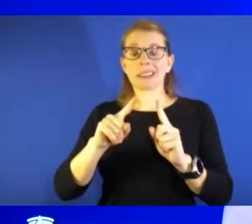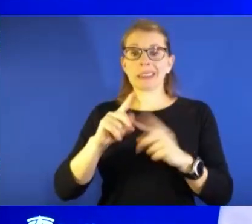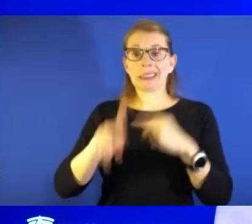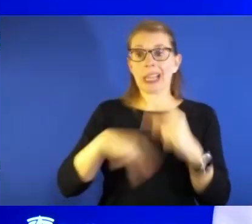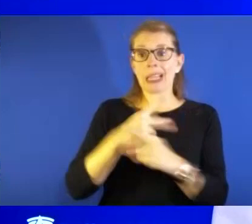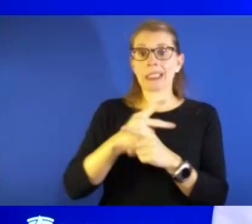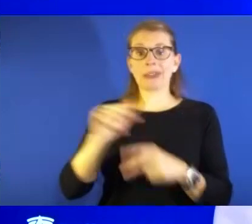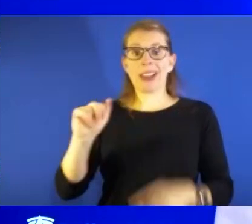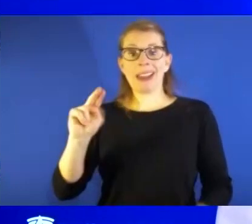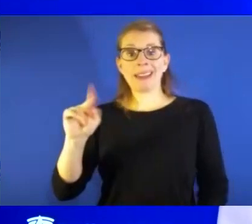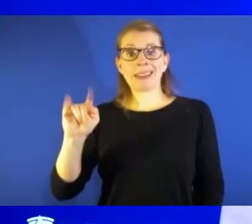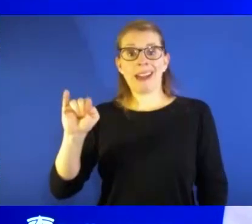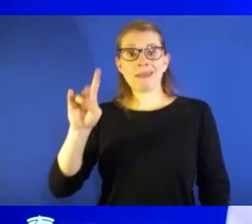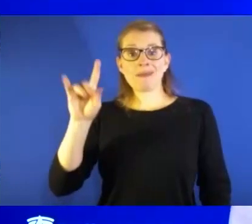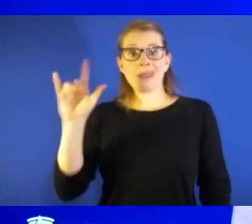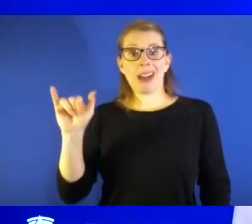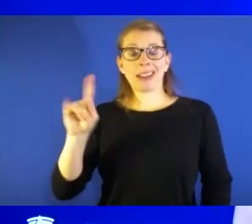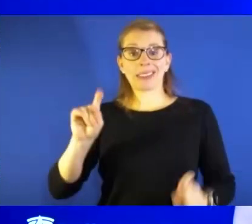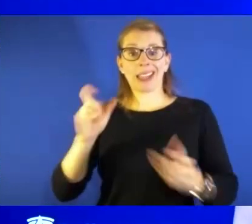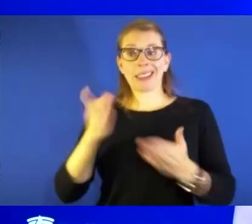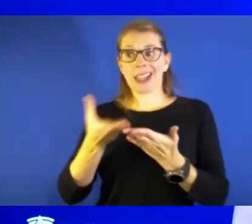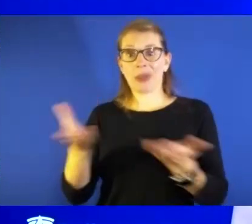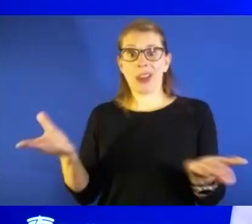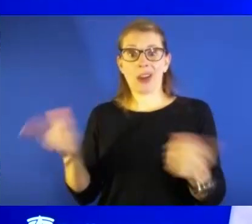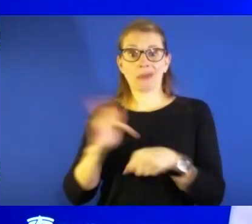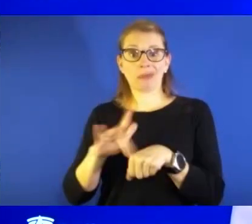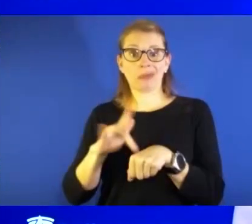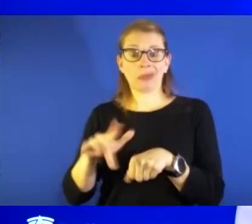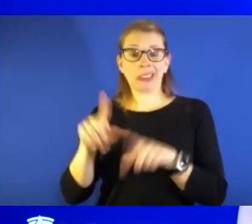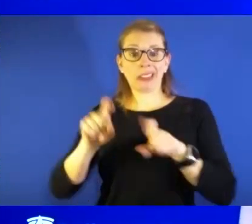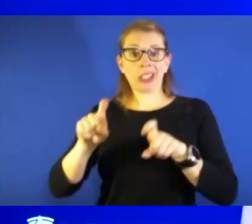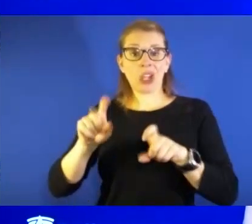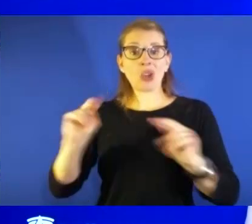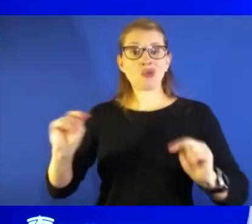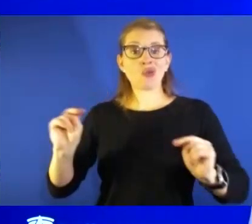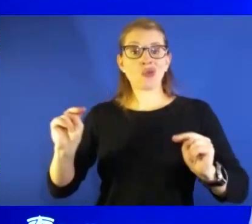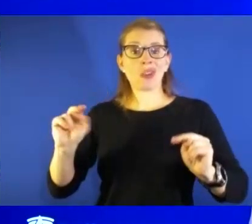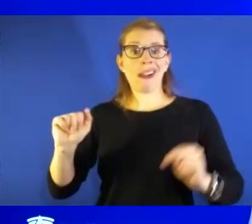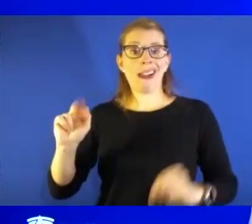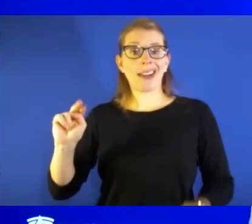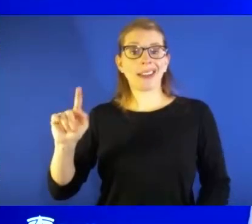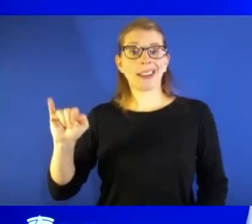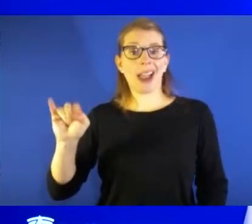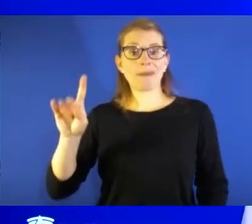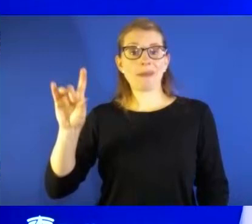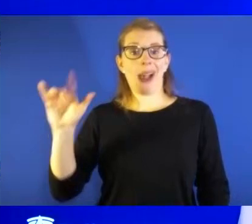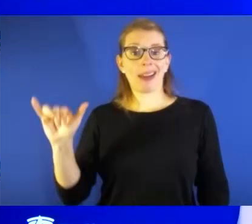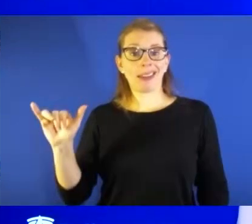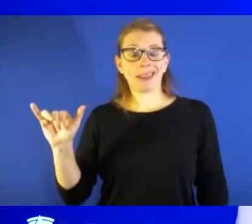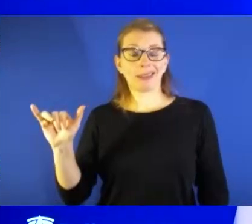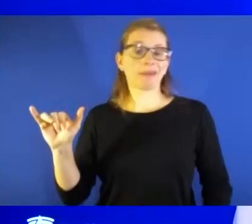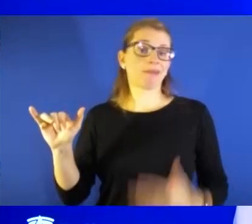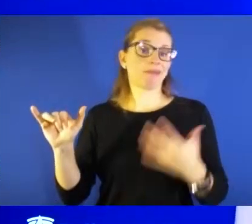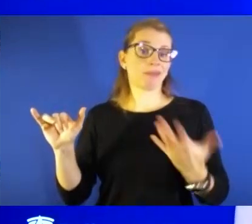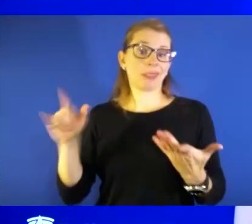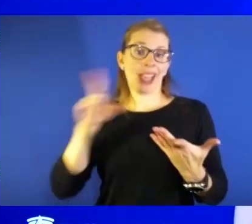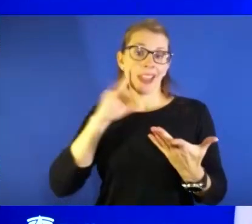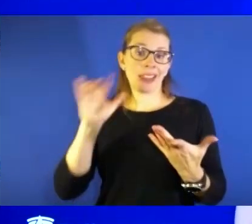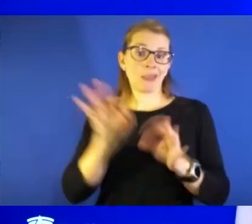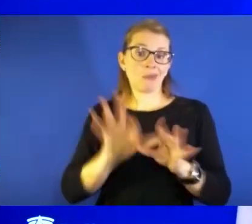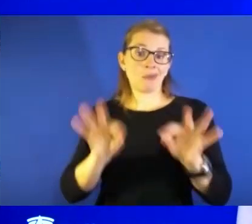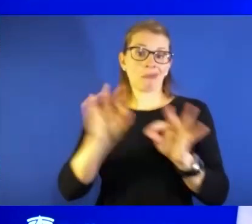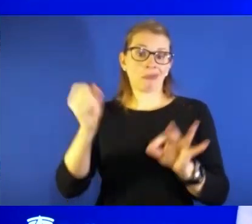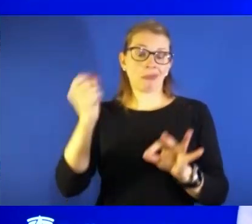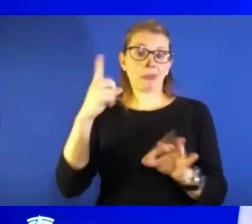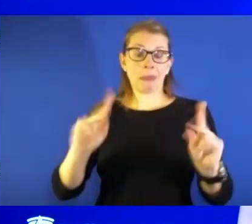out there, they aren't really necessarily checking neutralizing antibody. And so I think that's important to understand. Even people who have